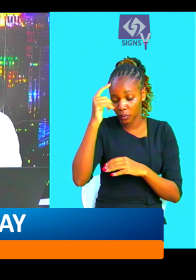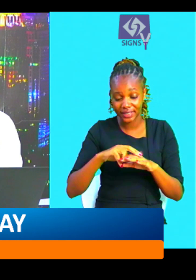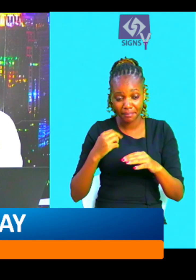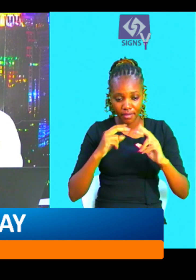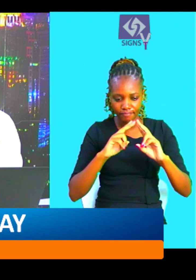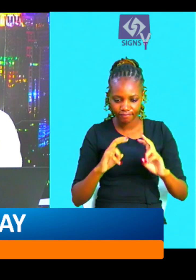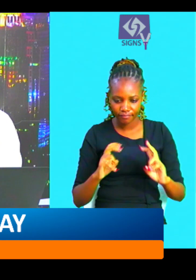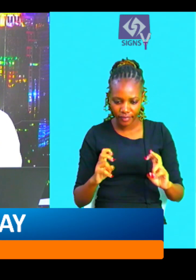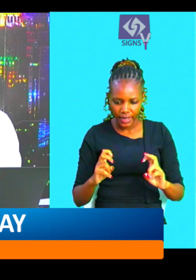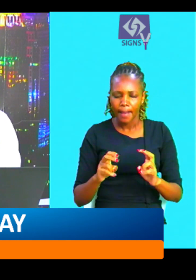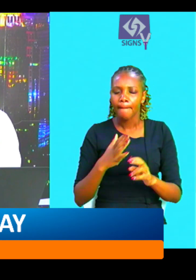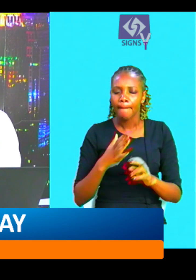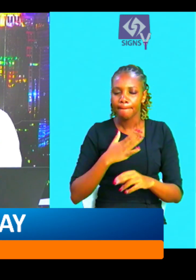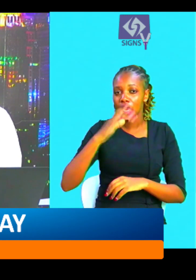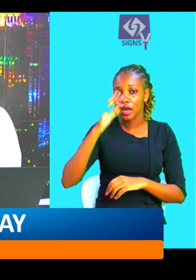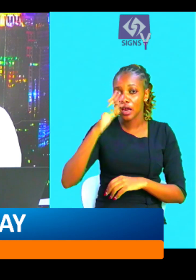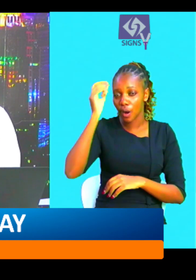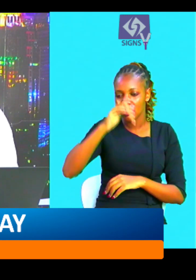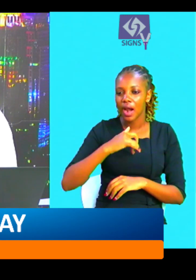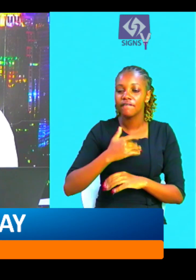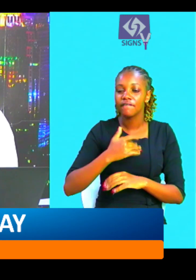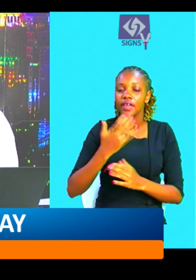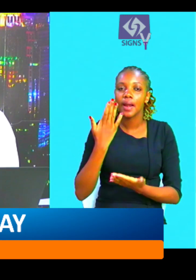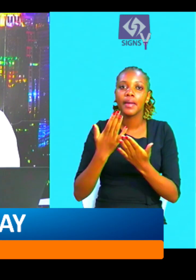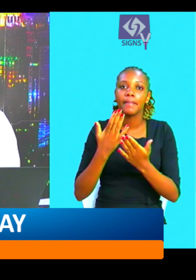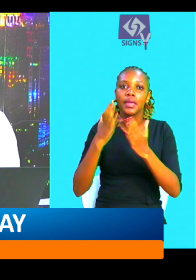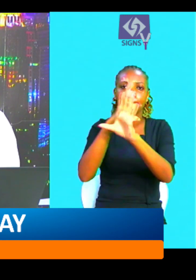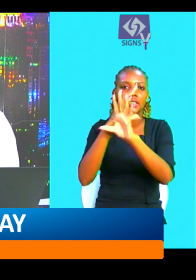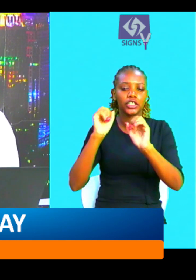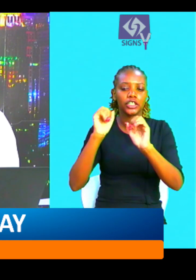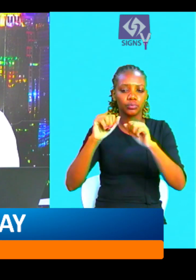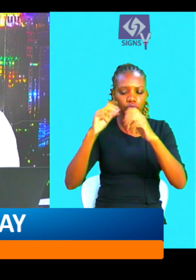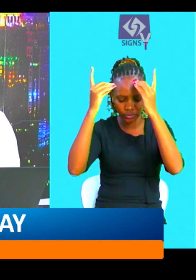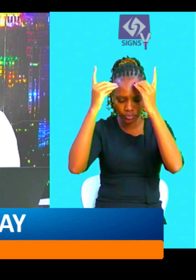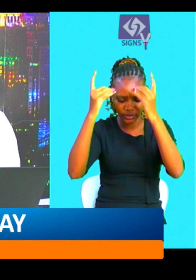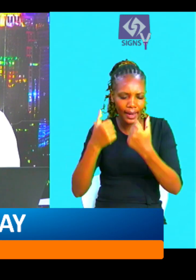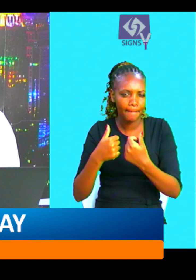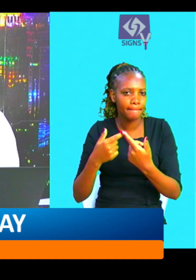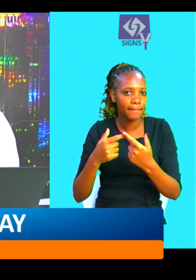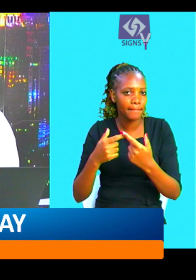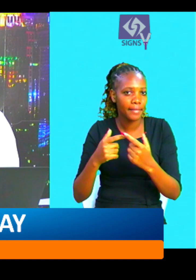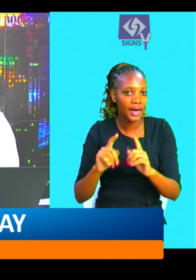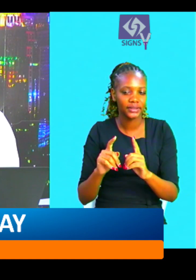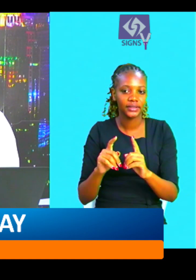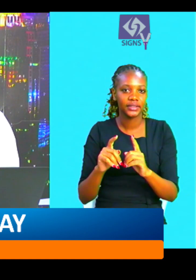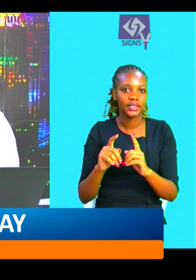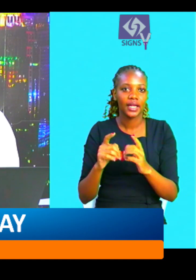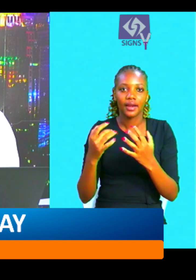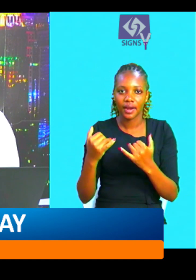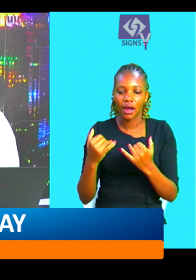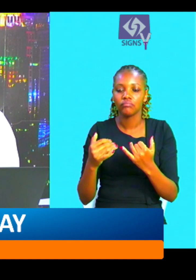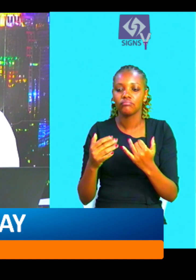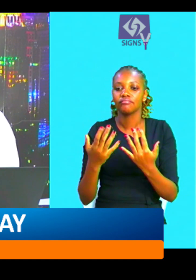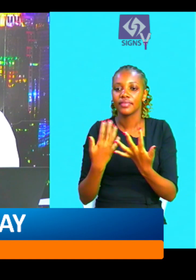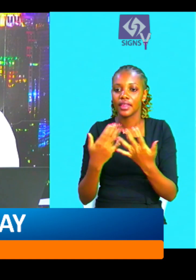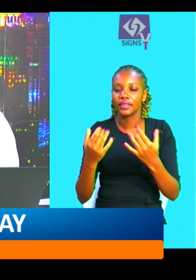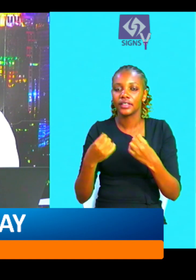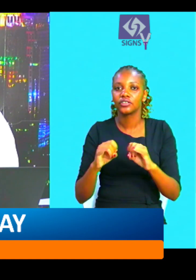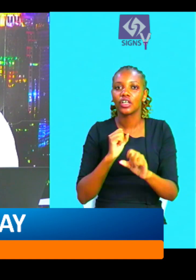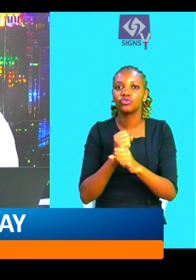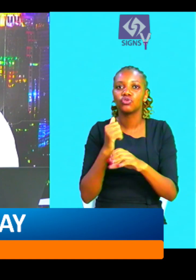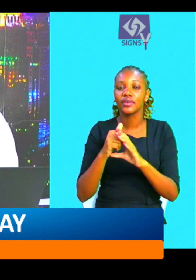Just work, leave a legacy. Yeah. And then you sort of launched me into my next question.